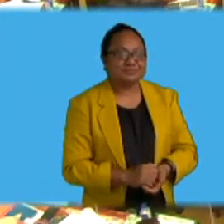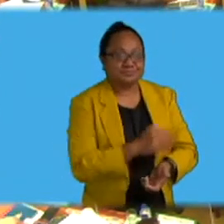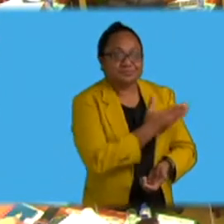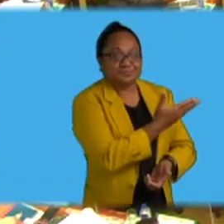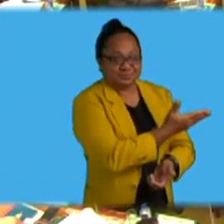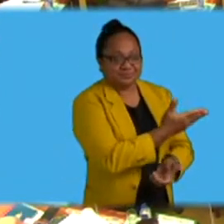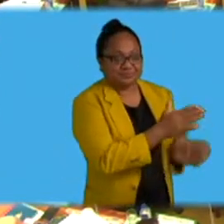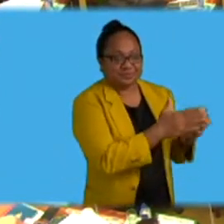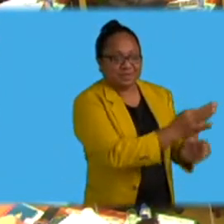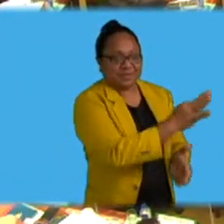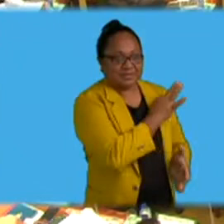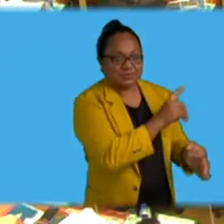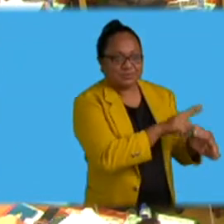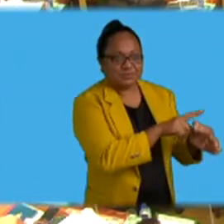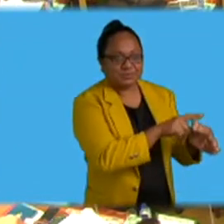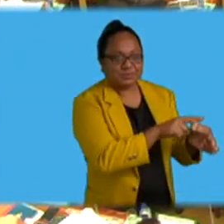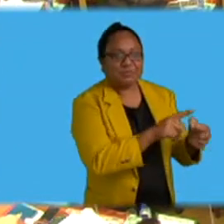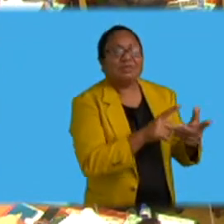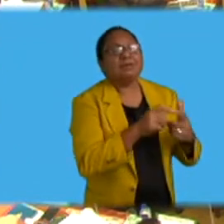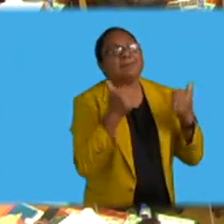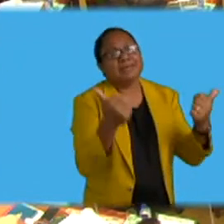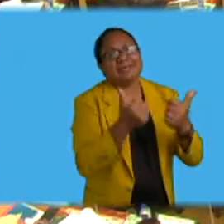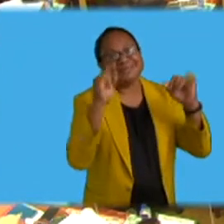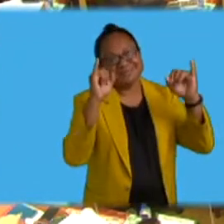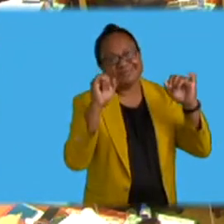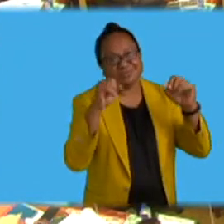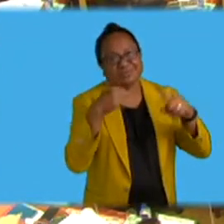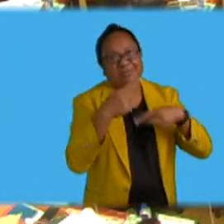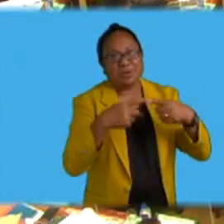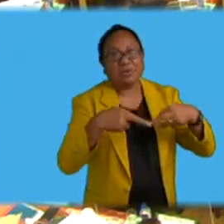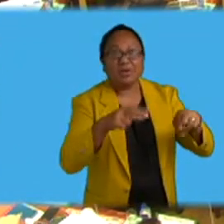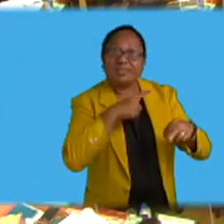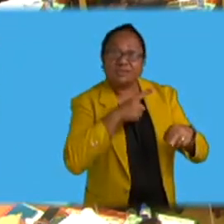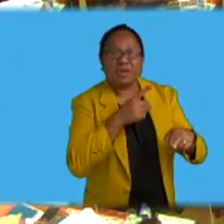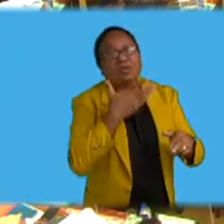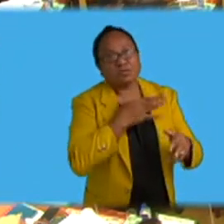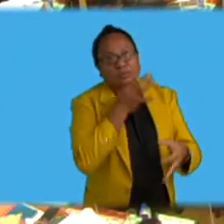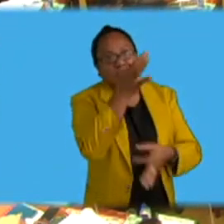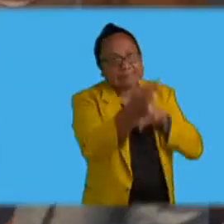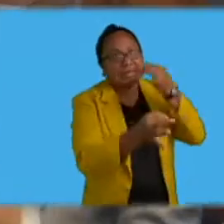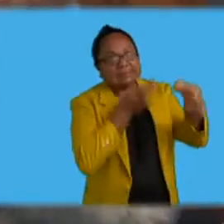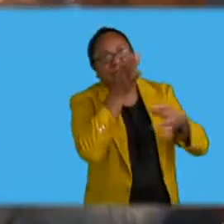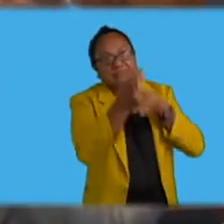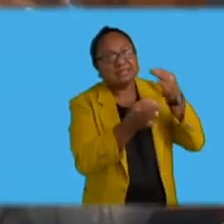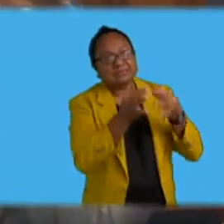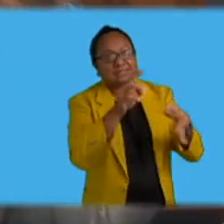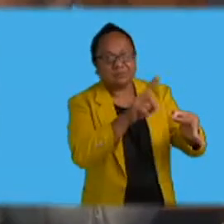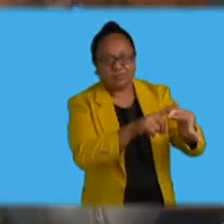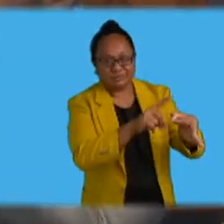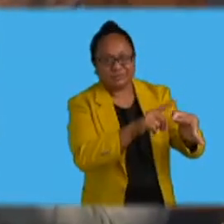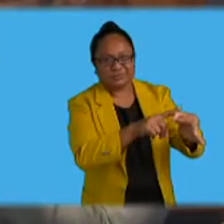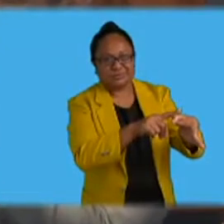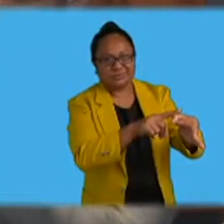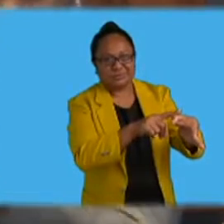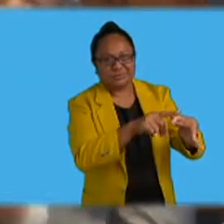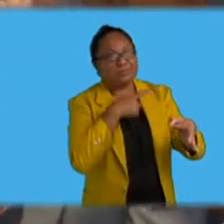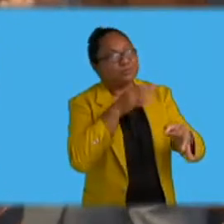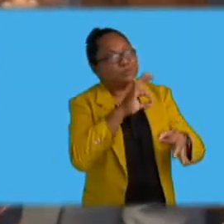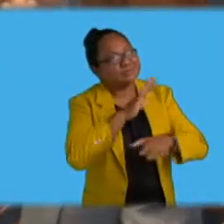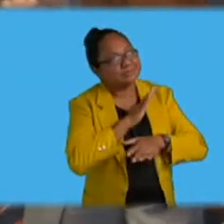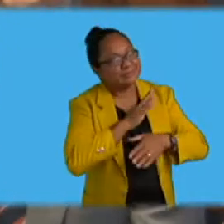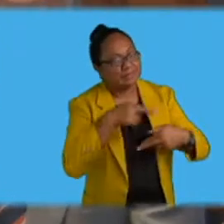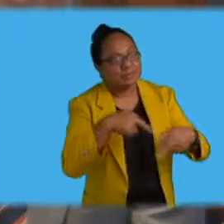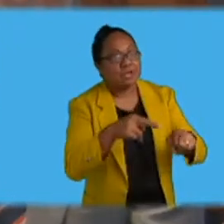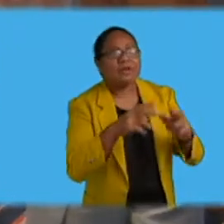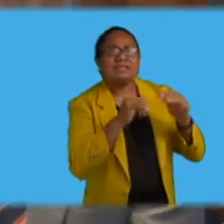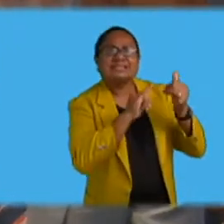There's so many issues about the roads, that's why we want to raise a lot of supplementary questions. And for the Sawani